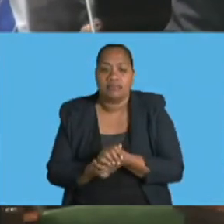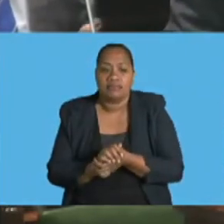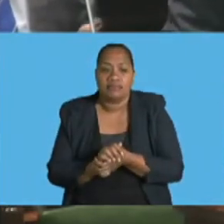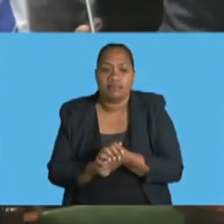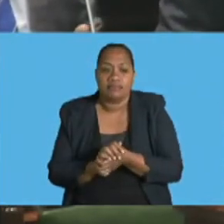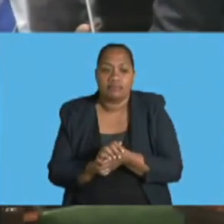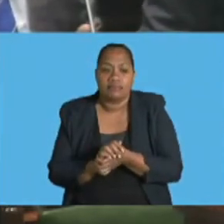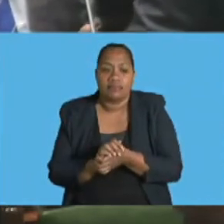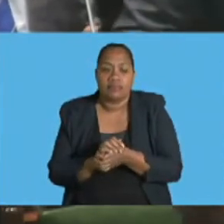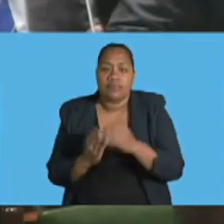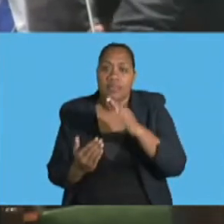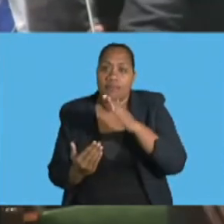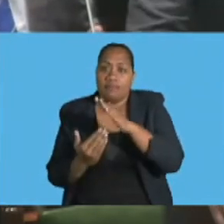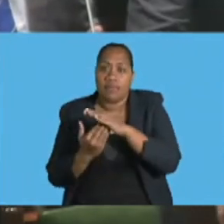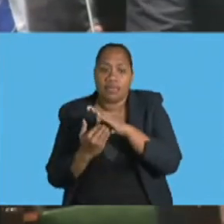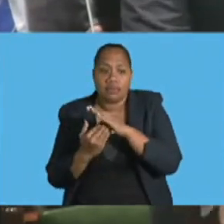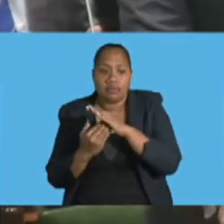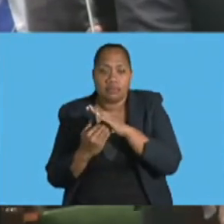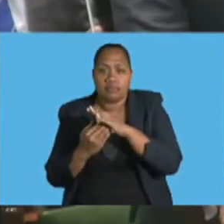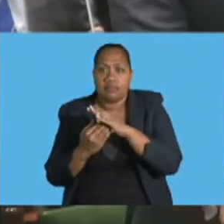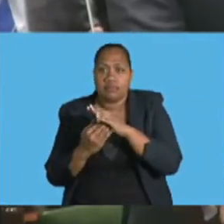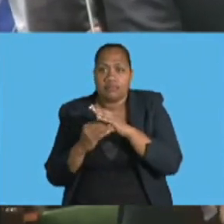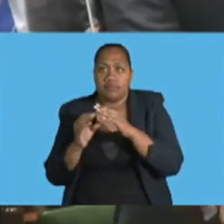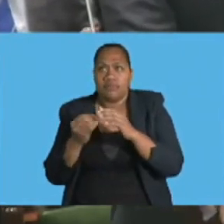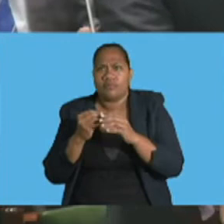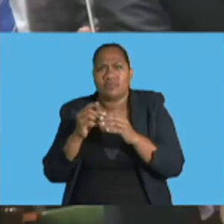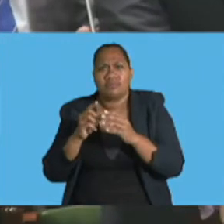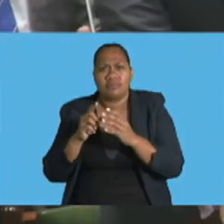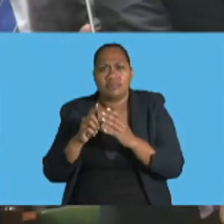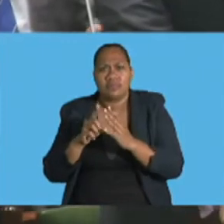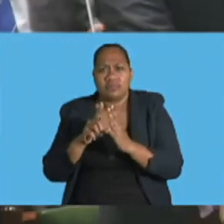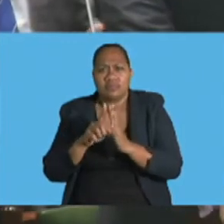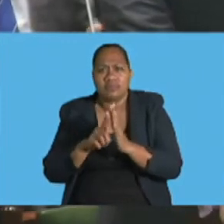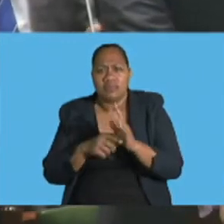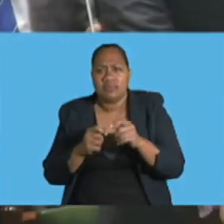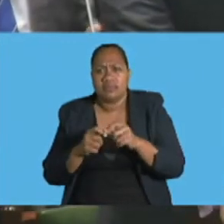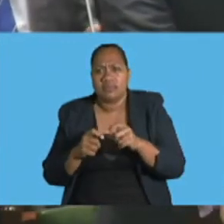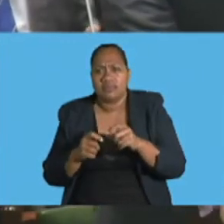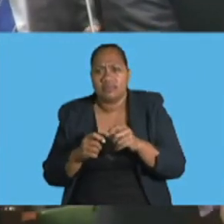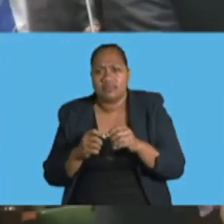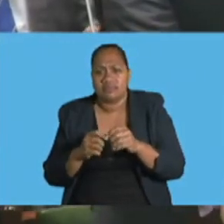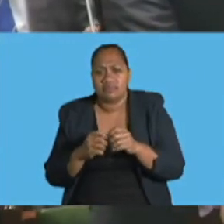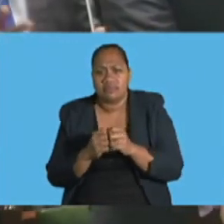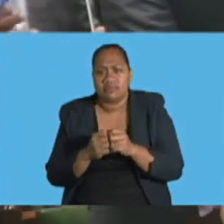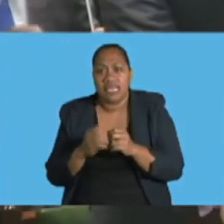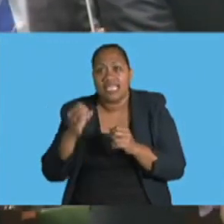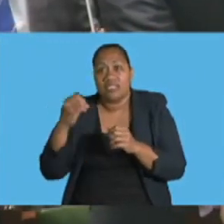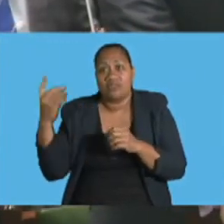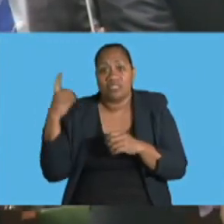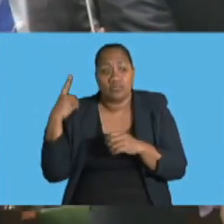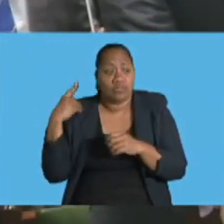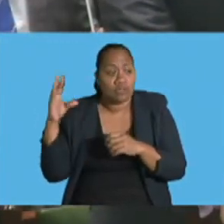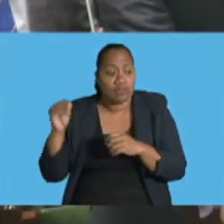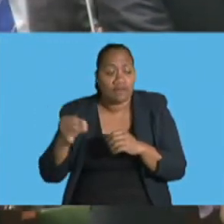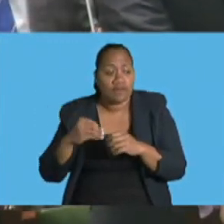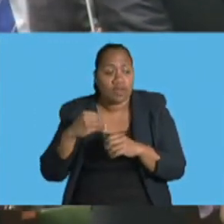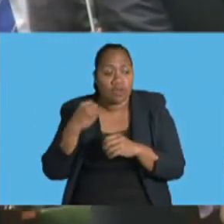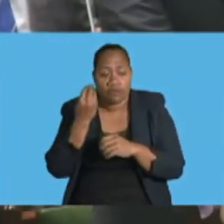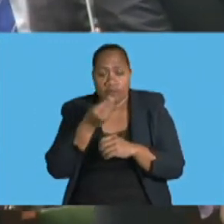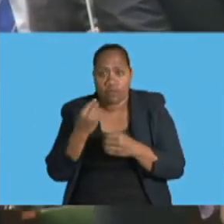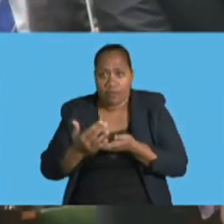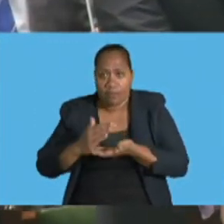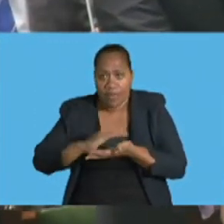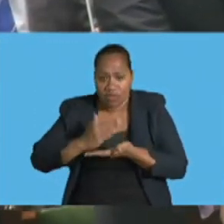January 2021, following a series of national consultations, and zero duty on non-plastic food packaging such as